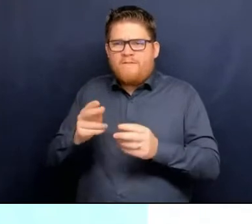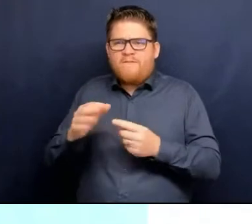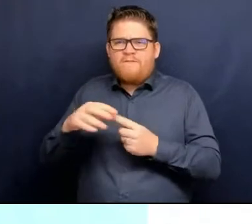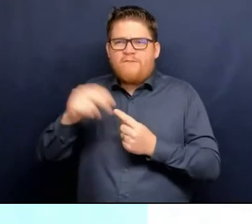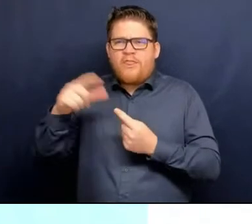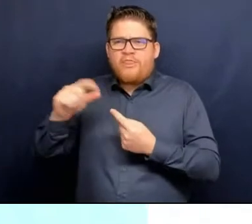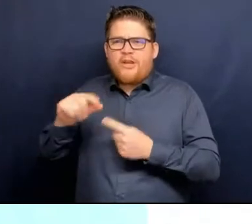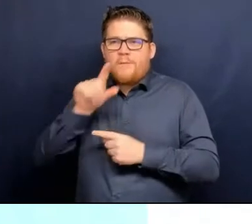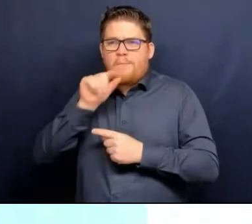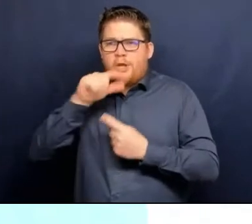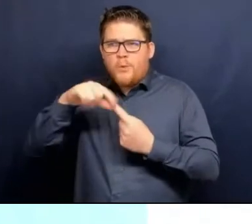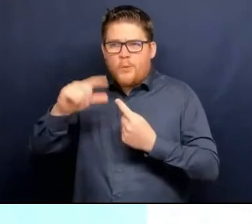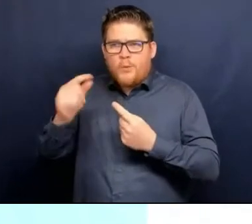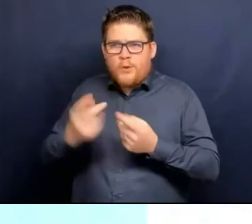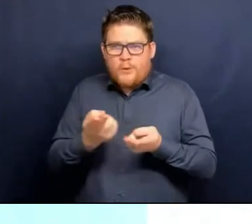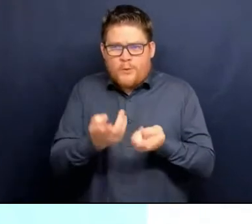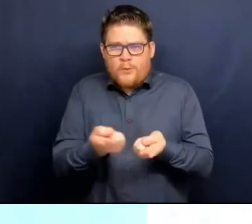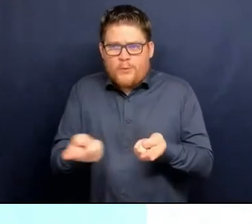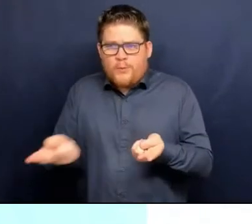Identity is the first thing.